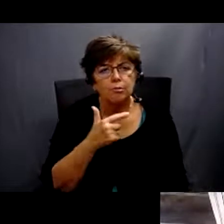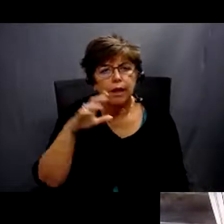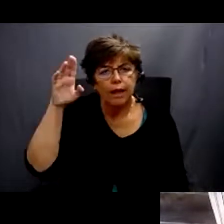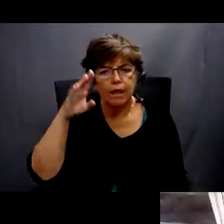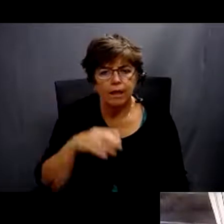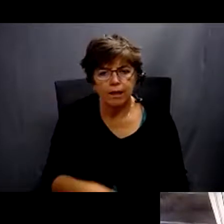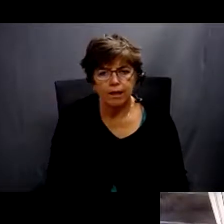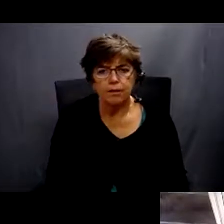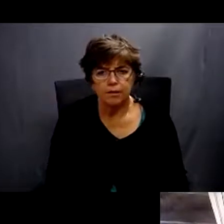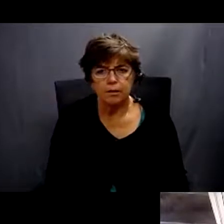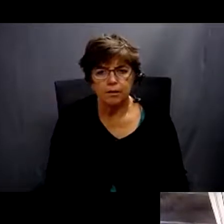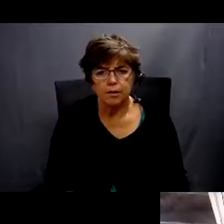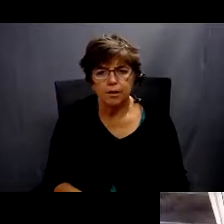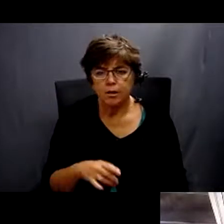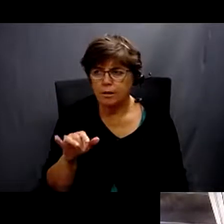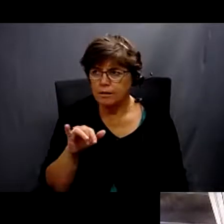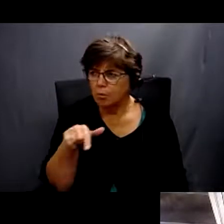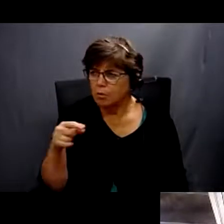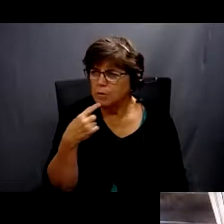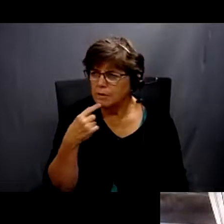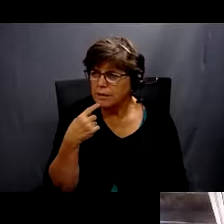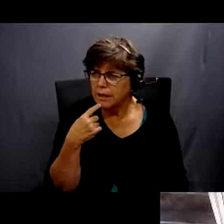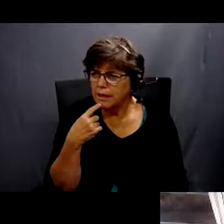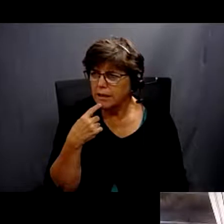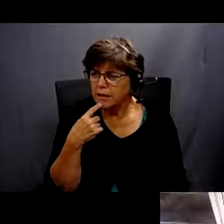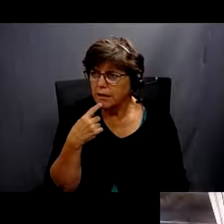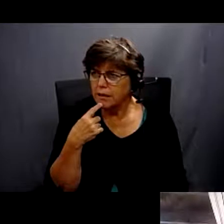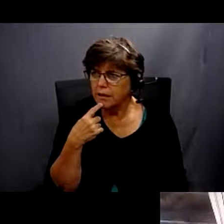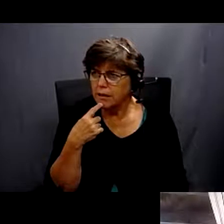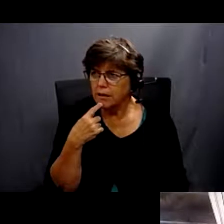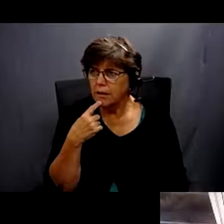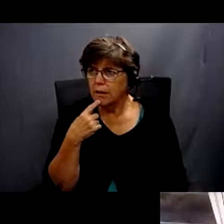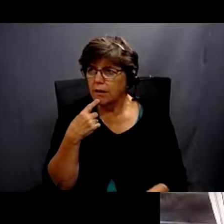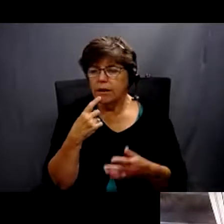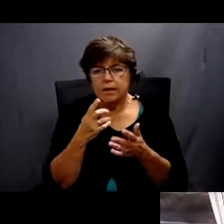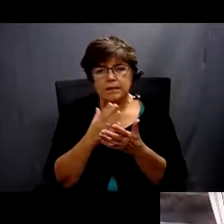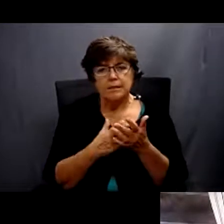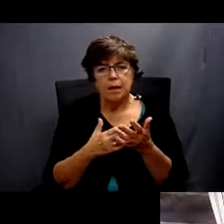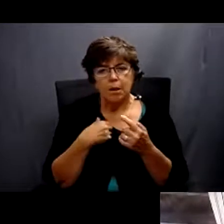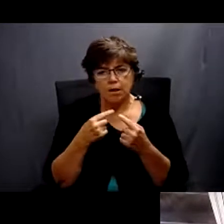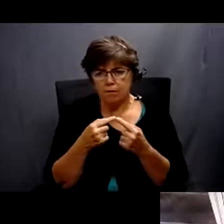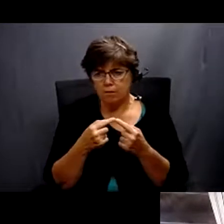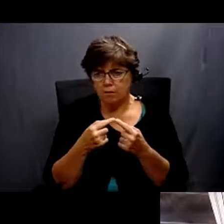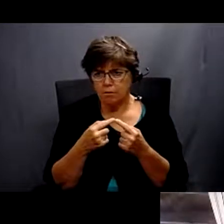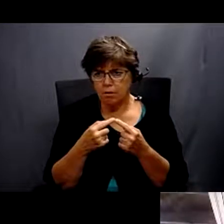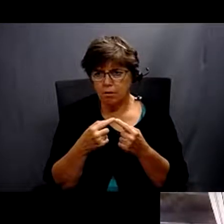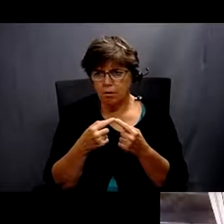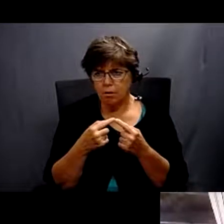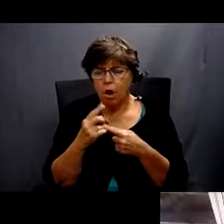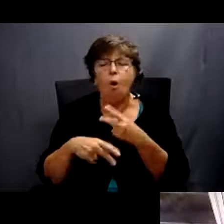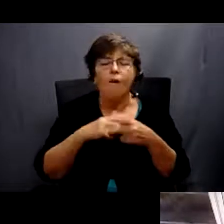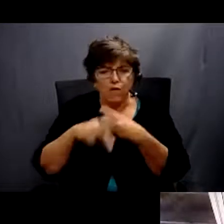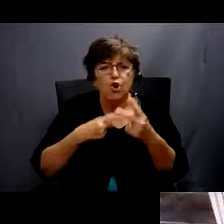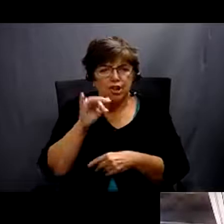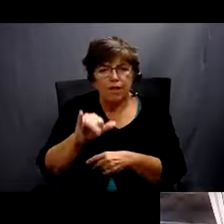Listening to what Zay said made me think about where I'm at. That's kind of a version of that. That for me, I started out a